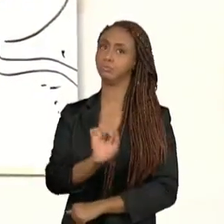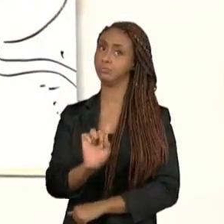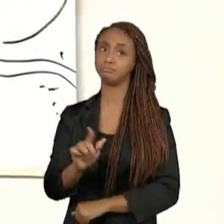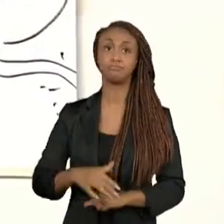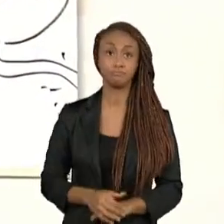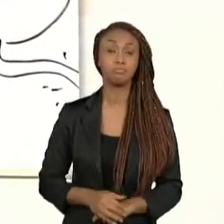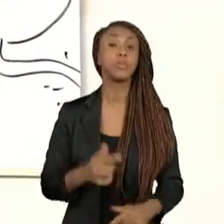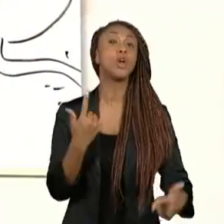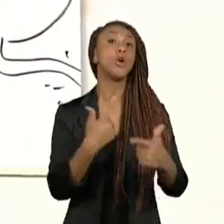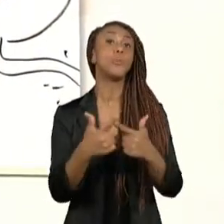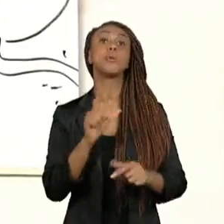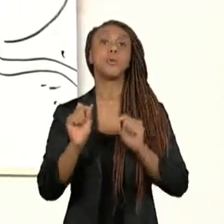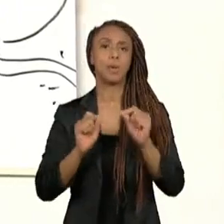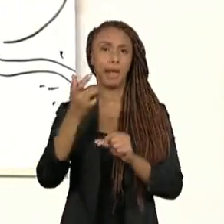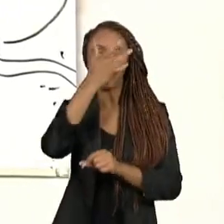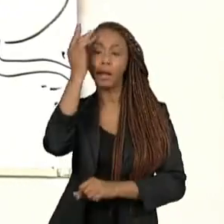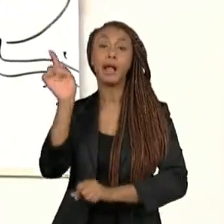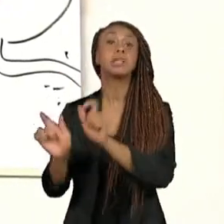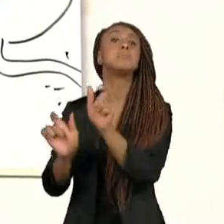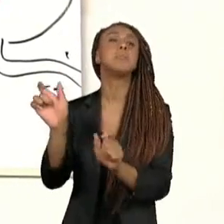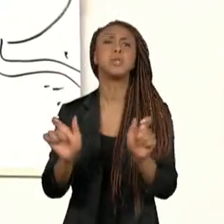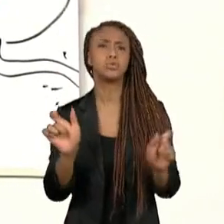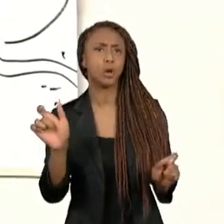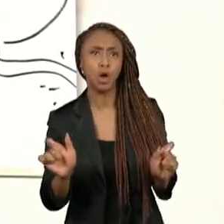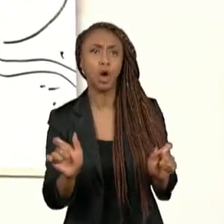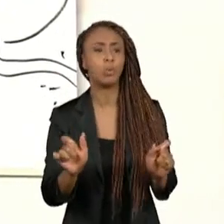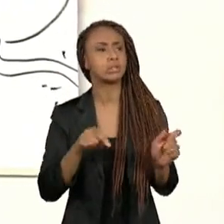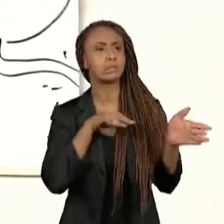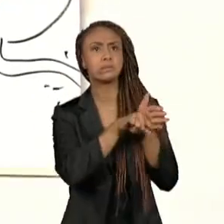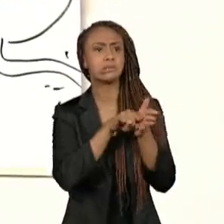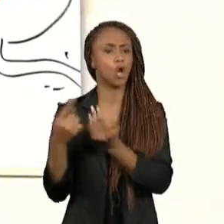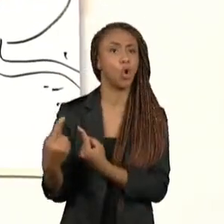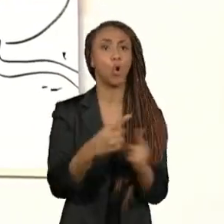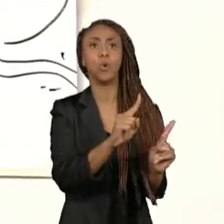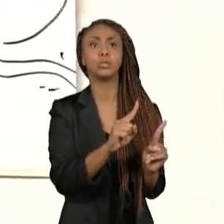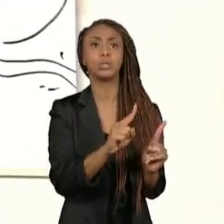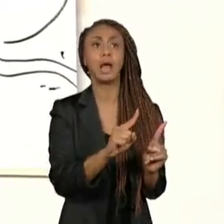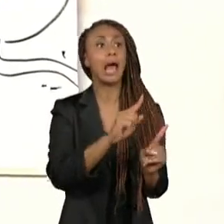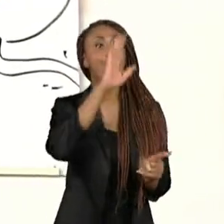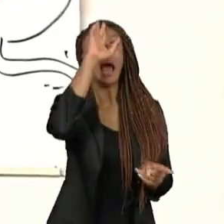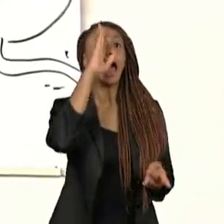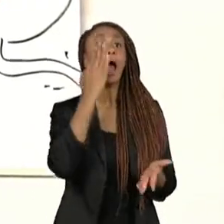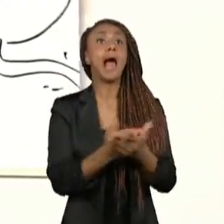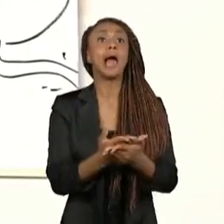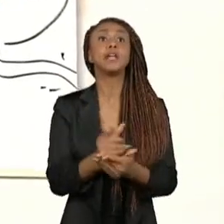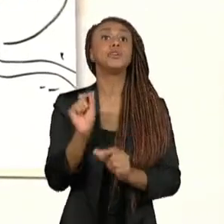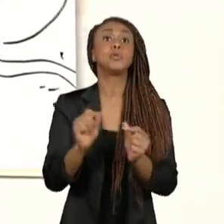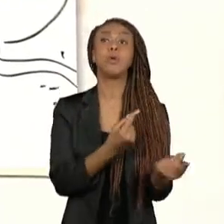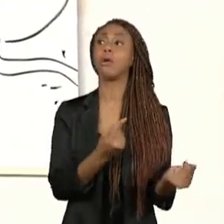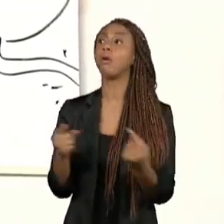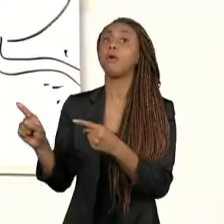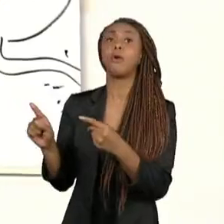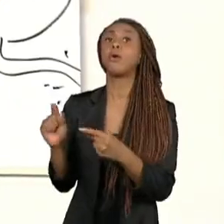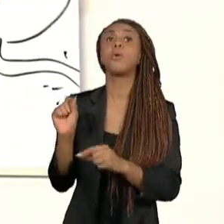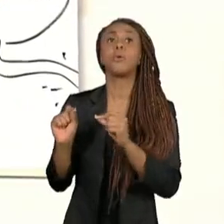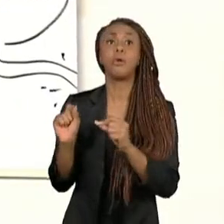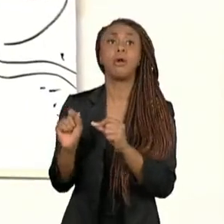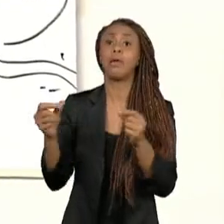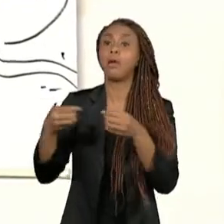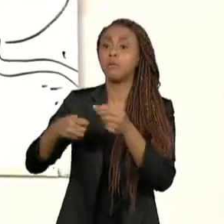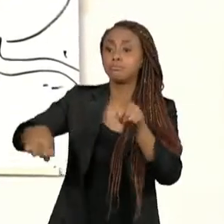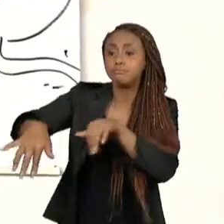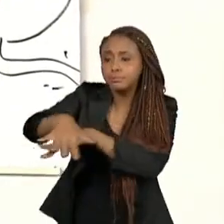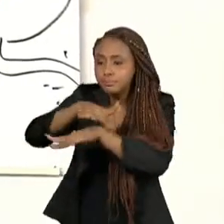when ordinary people revolt against science, they end up believing in magic. And a good example of this is the revival